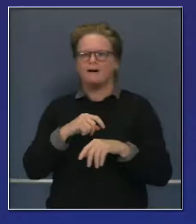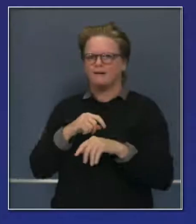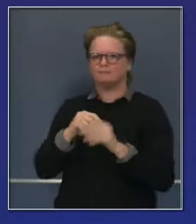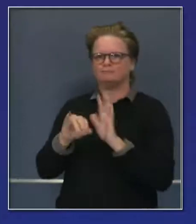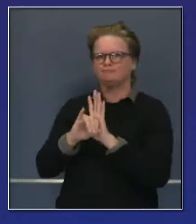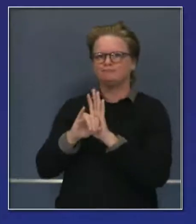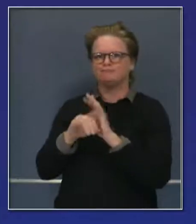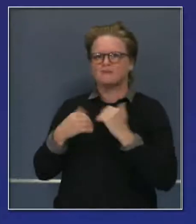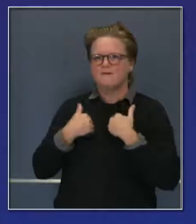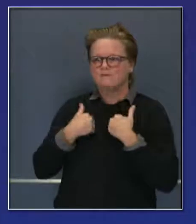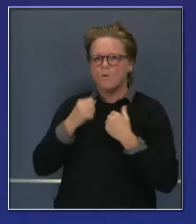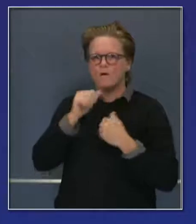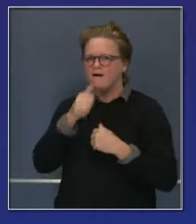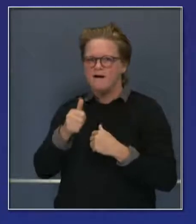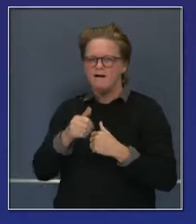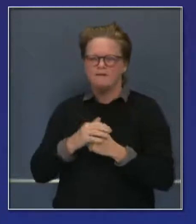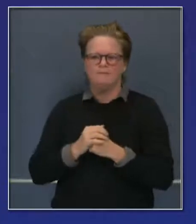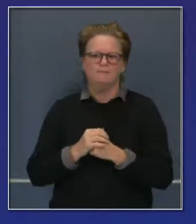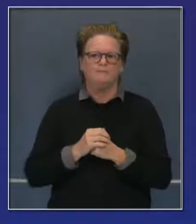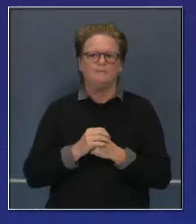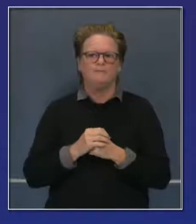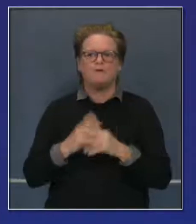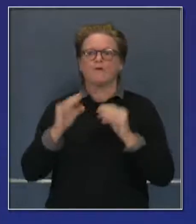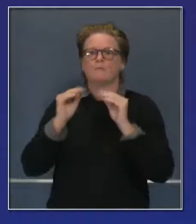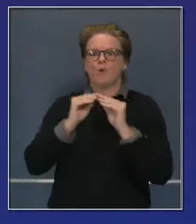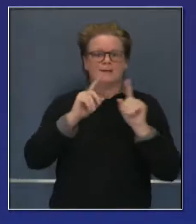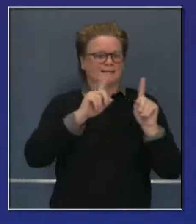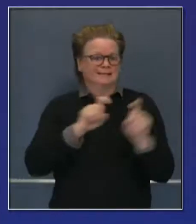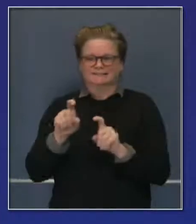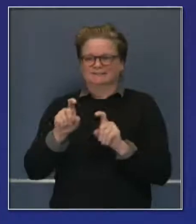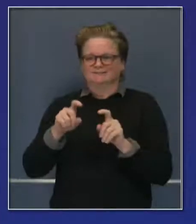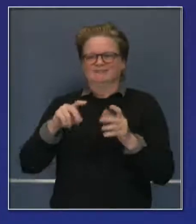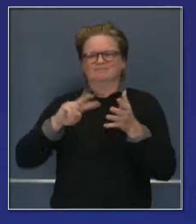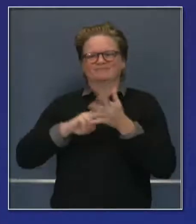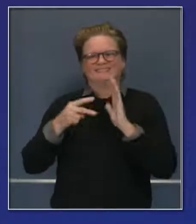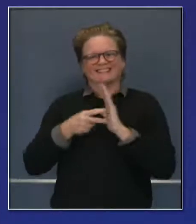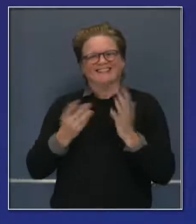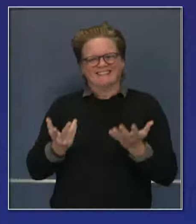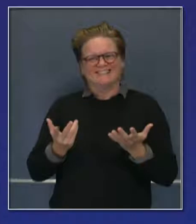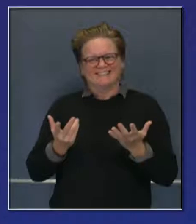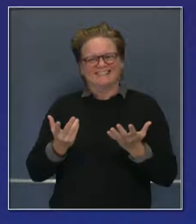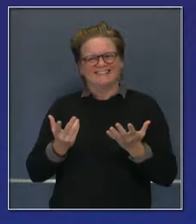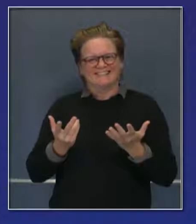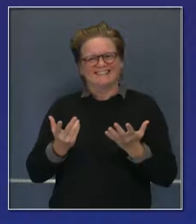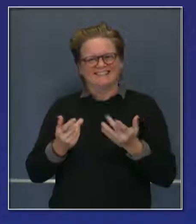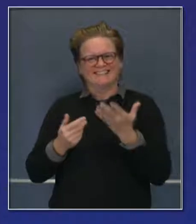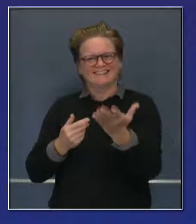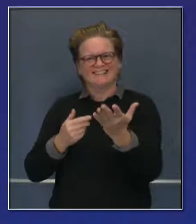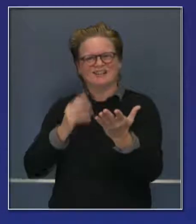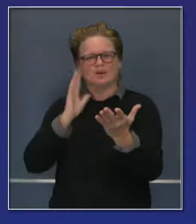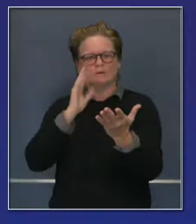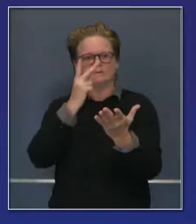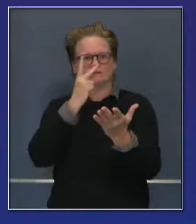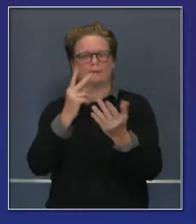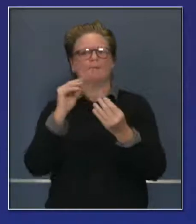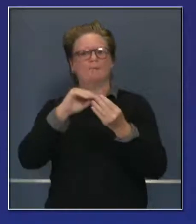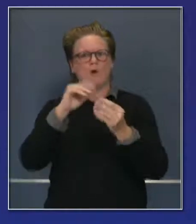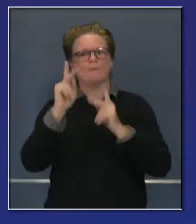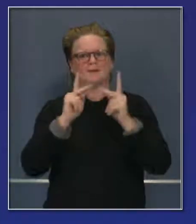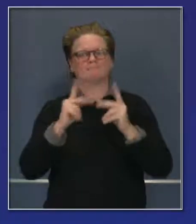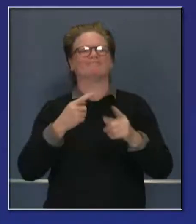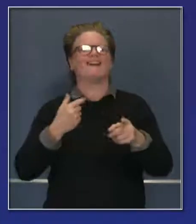we anticipate seeing more cases. But it's the positivity rate that we track with points of